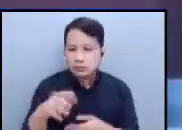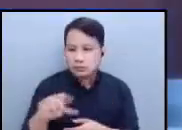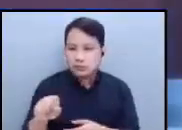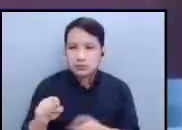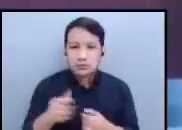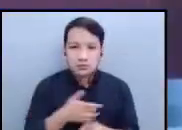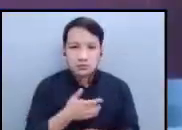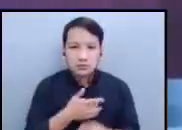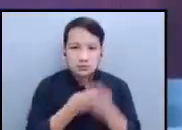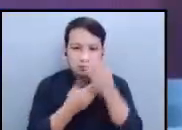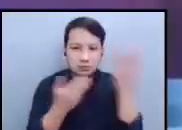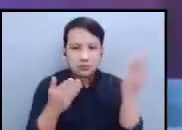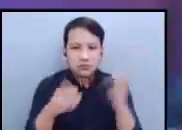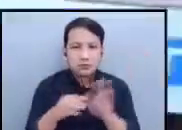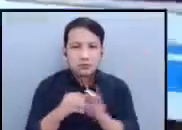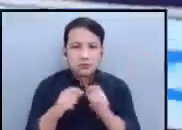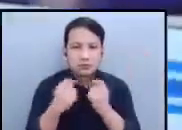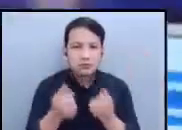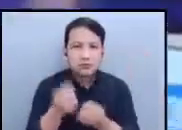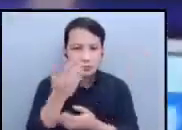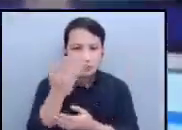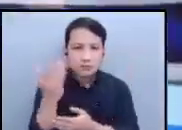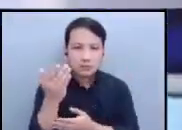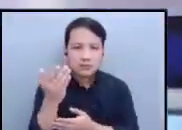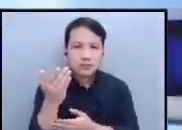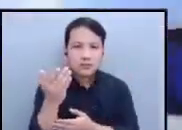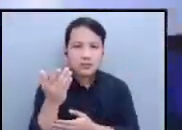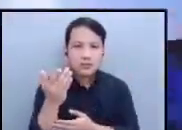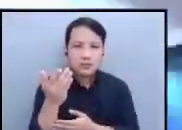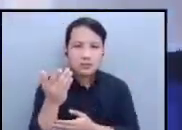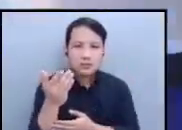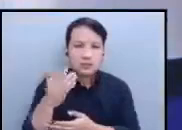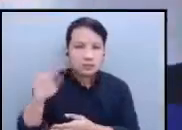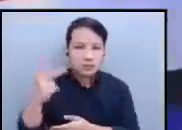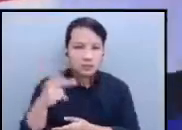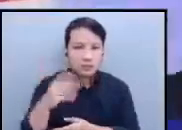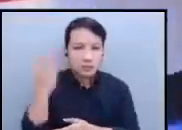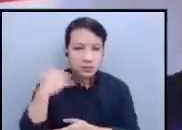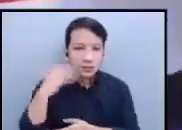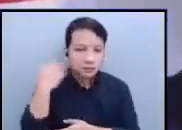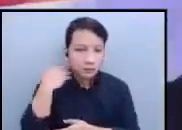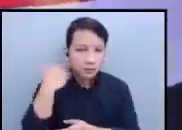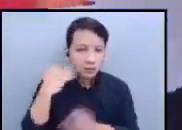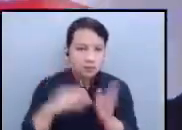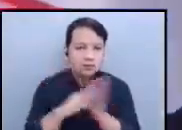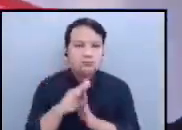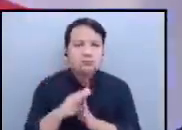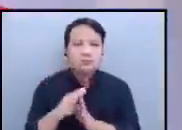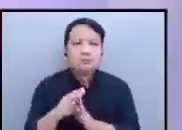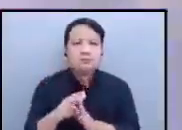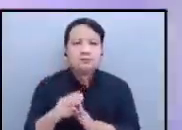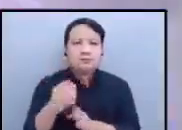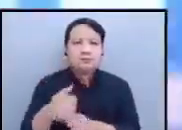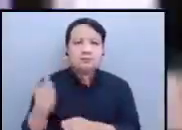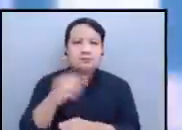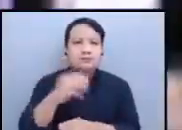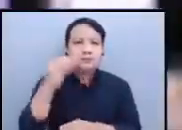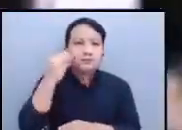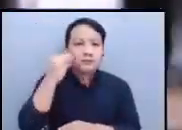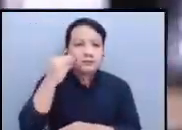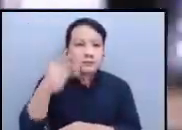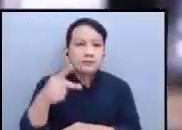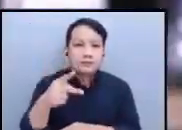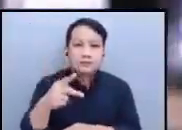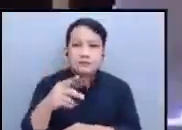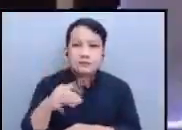they are treated as one. Nais gawing prioridad ni dating Mindanao Development Authority Chairman Manny Piñol ang kakayanan